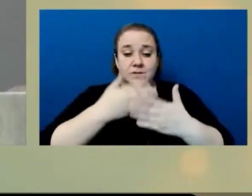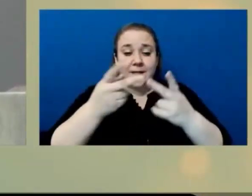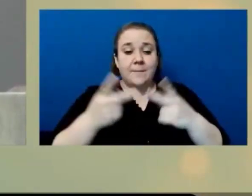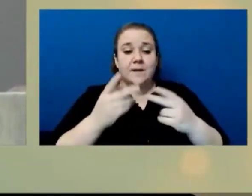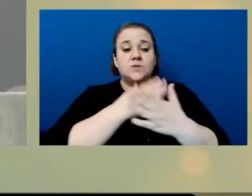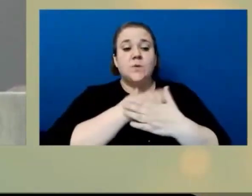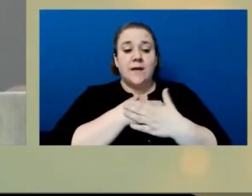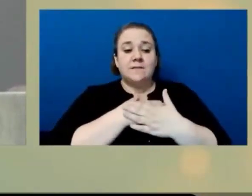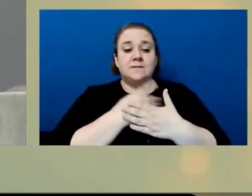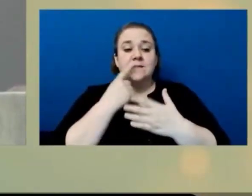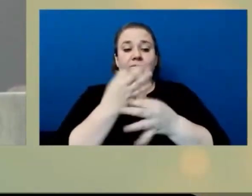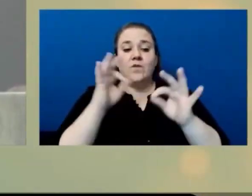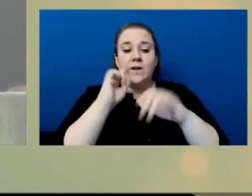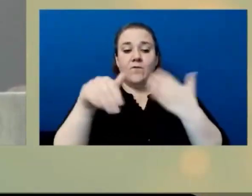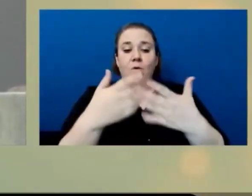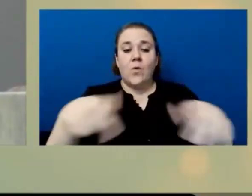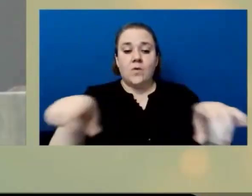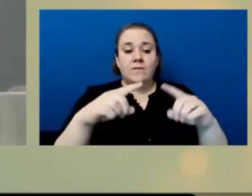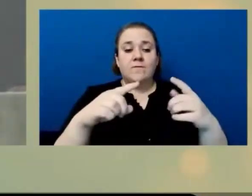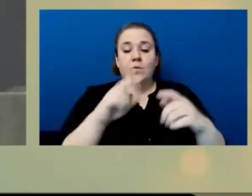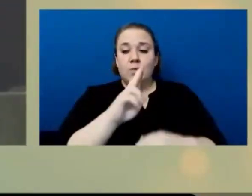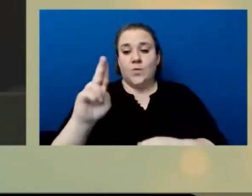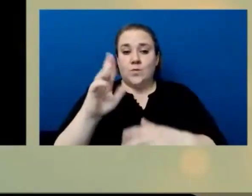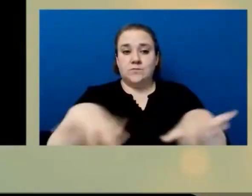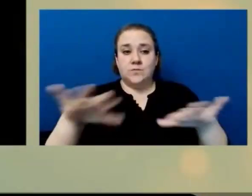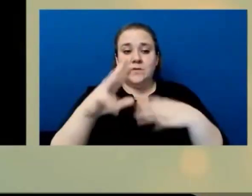Universalists across the country and world.